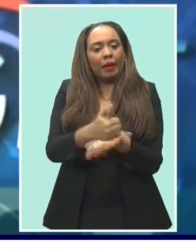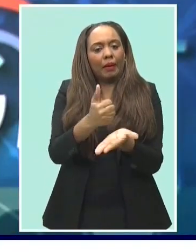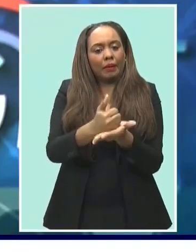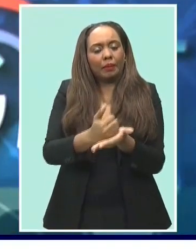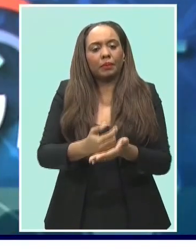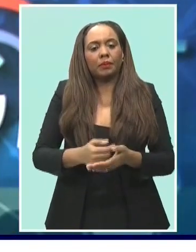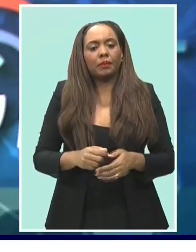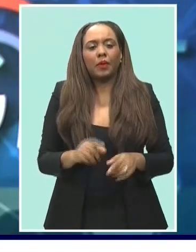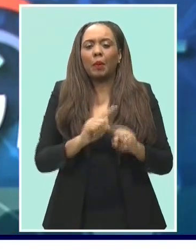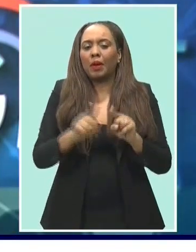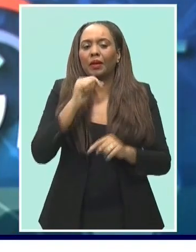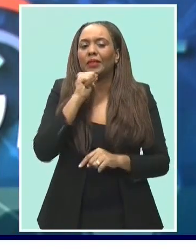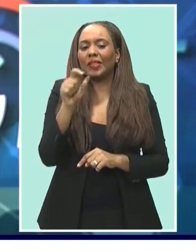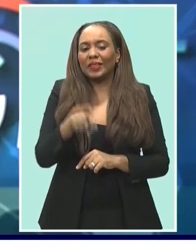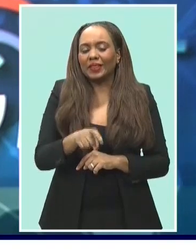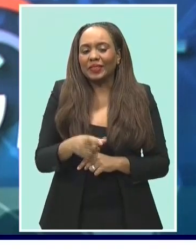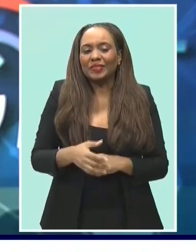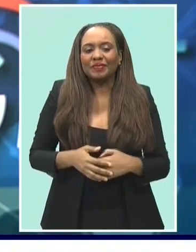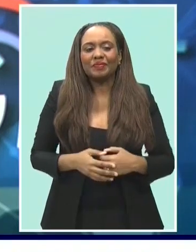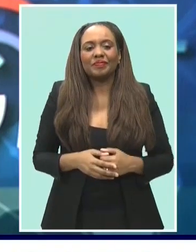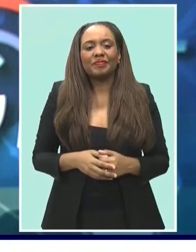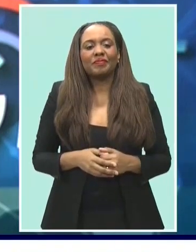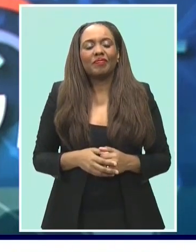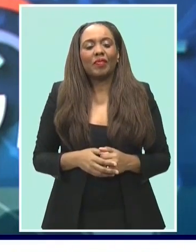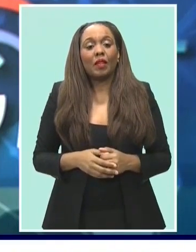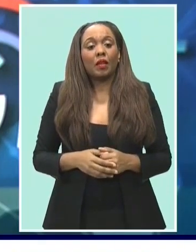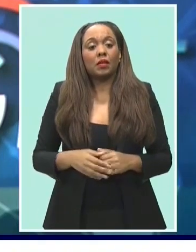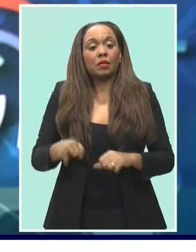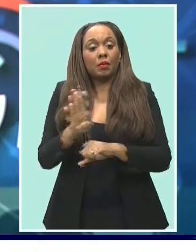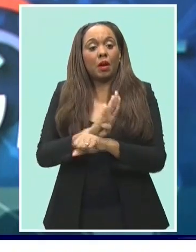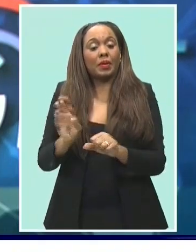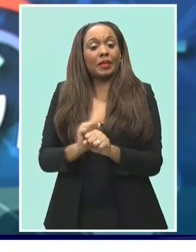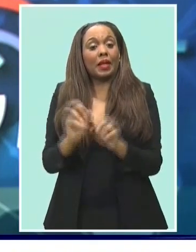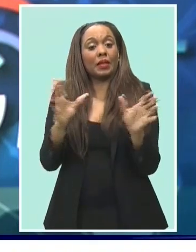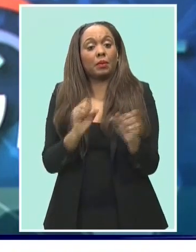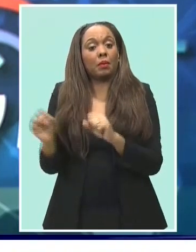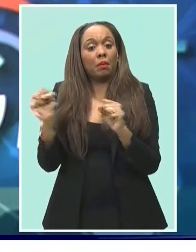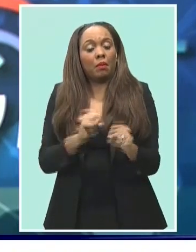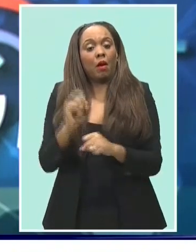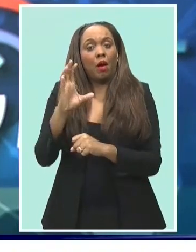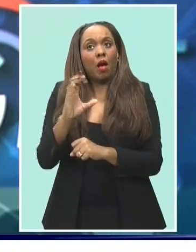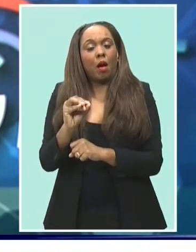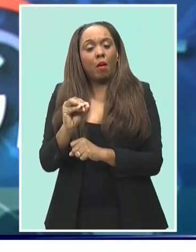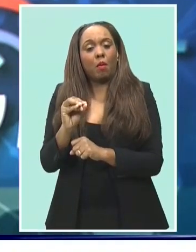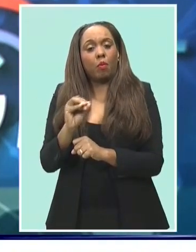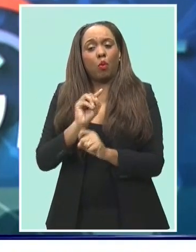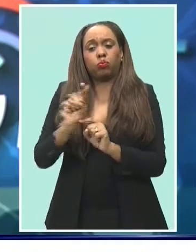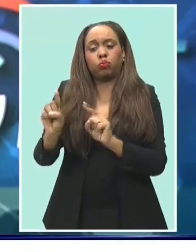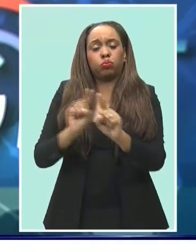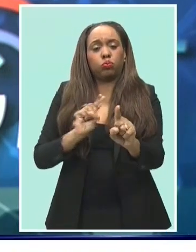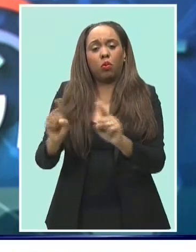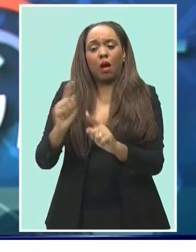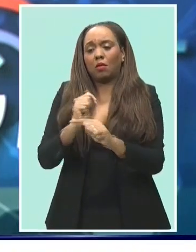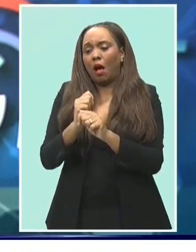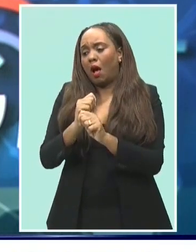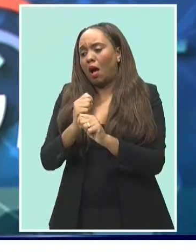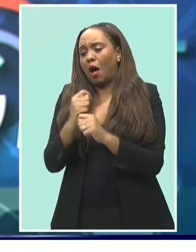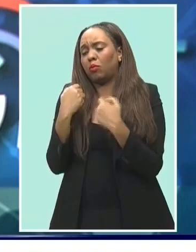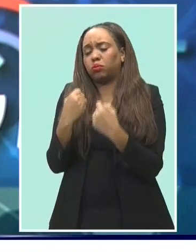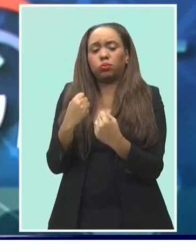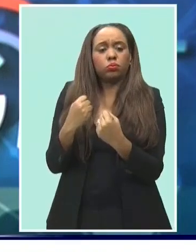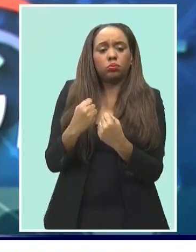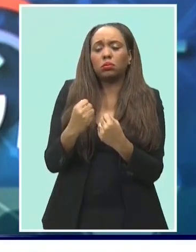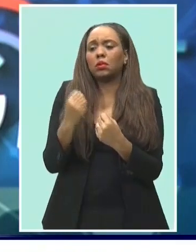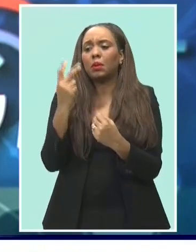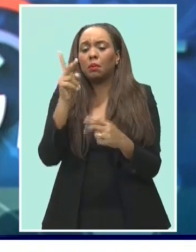needs. Teams from the Barbados Light and Power Company were out from early this morning to attend to reported incidents of power